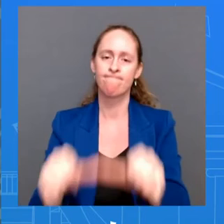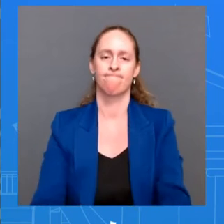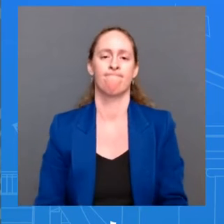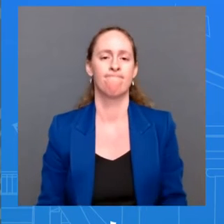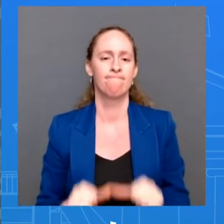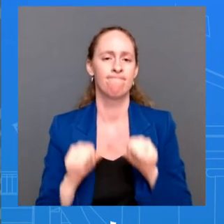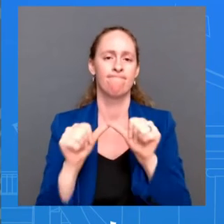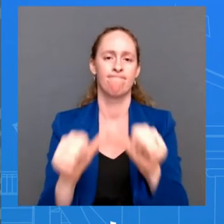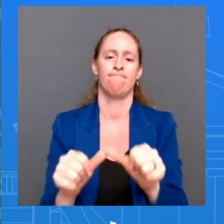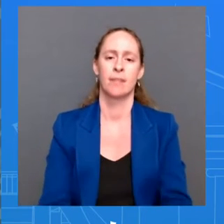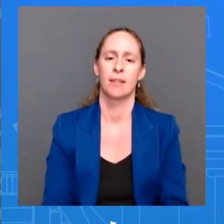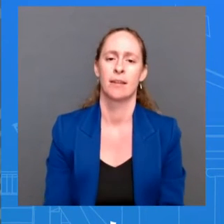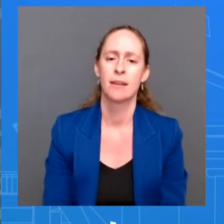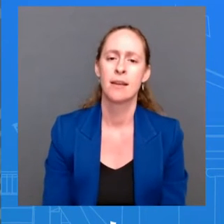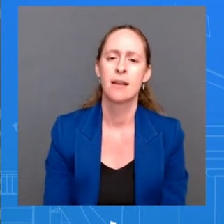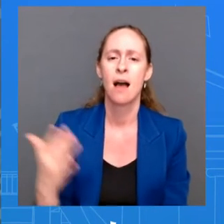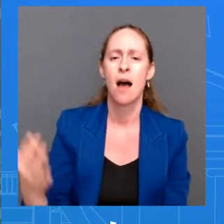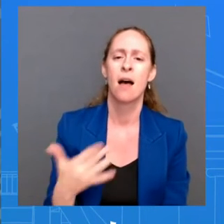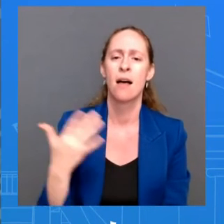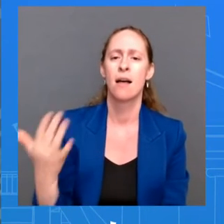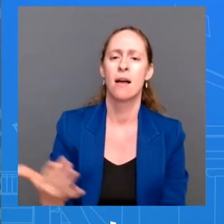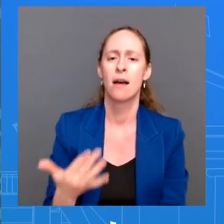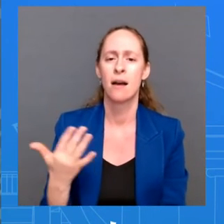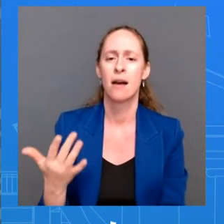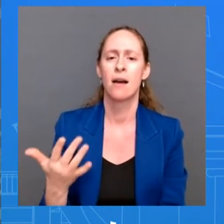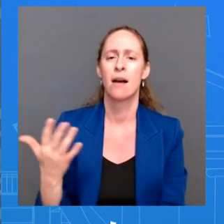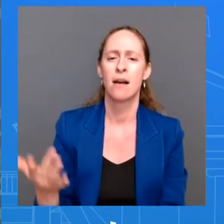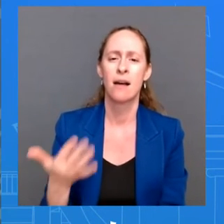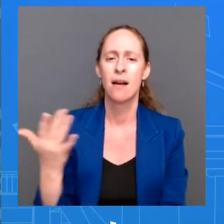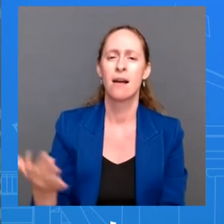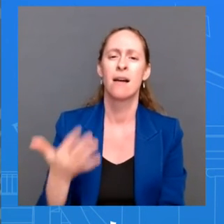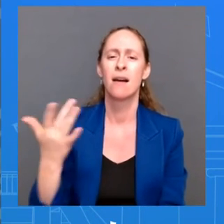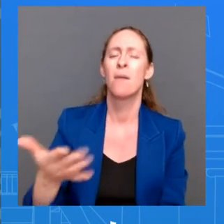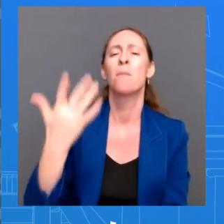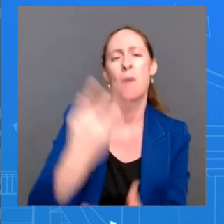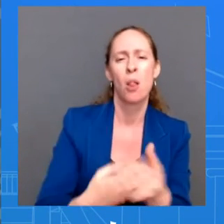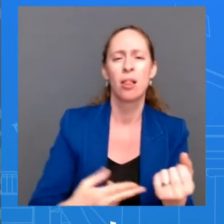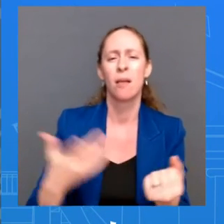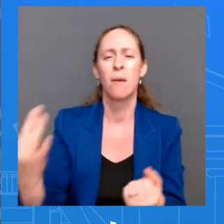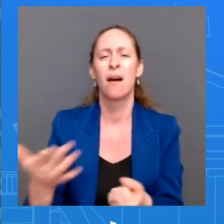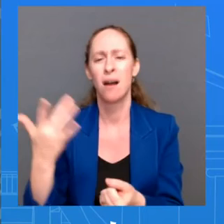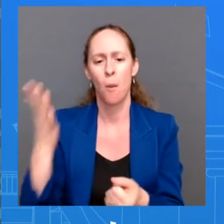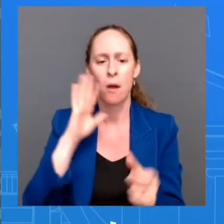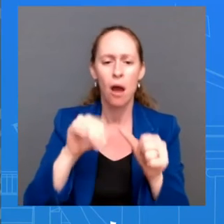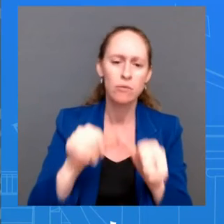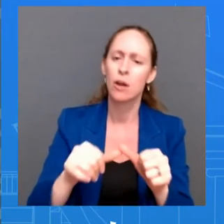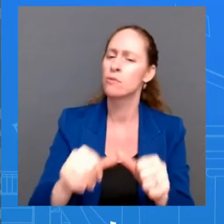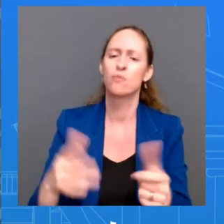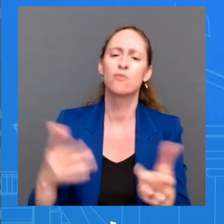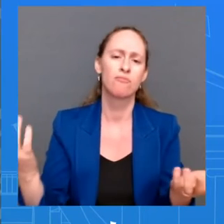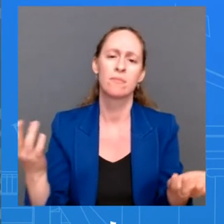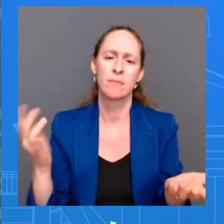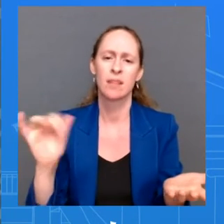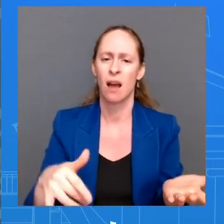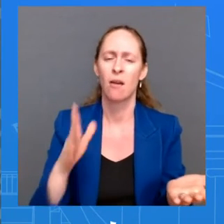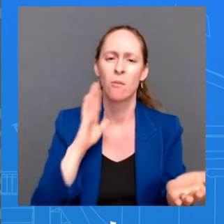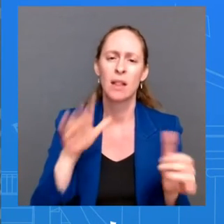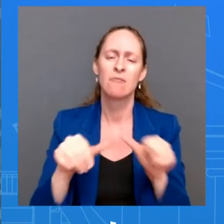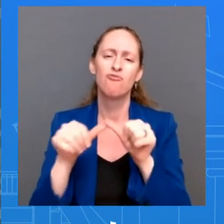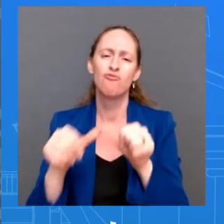on this as well. And so we're going to continue to do that. We're gonna, you know, our team is gonna